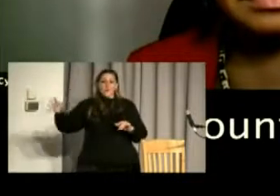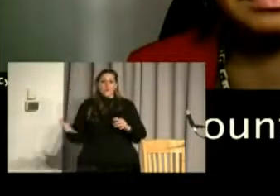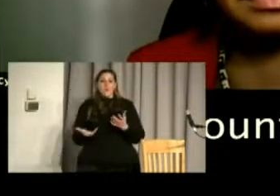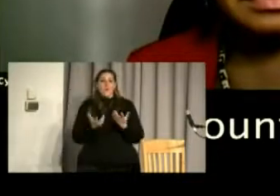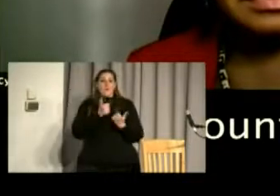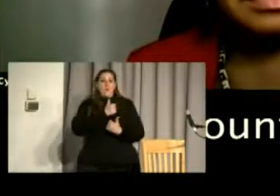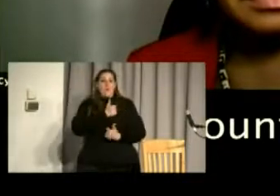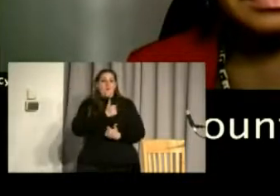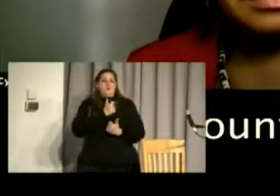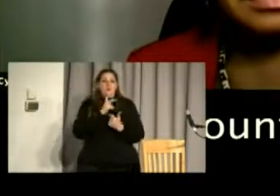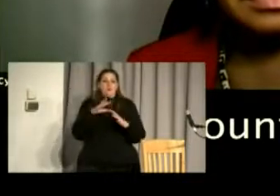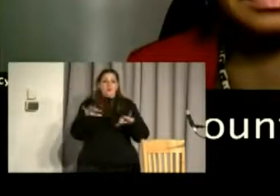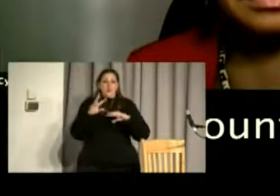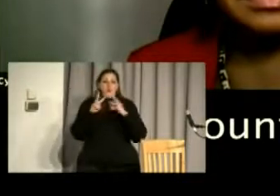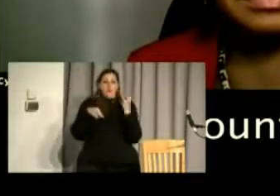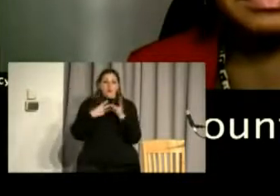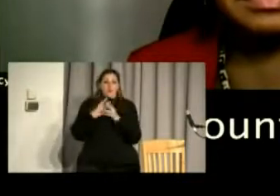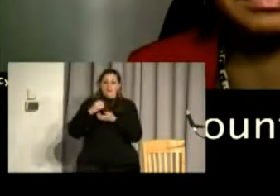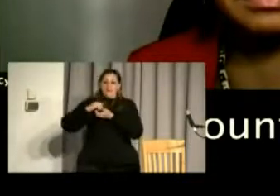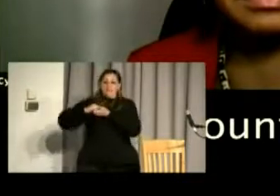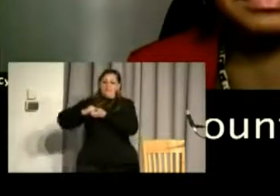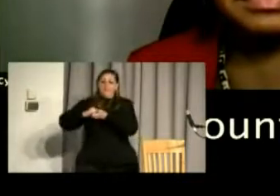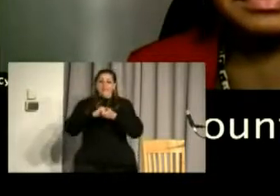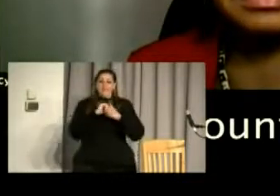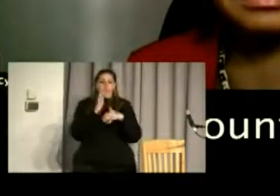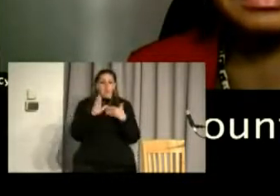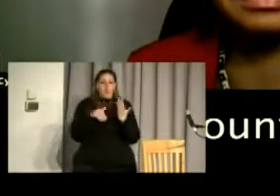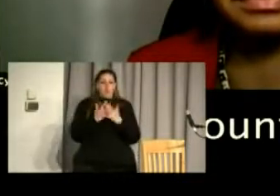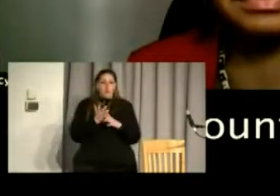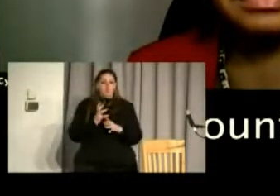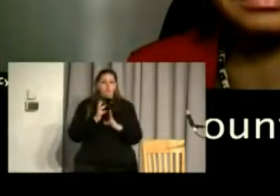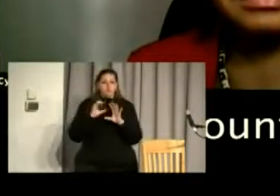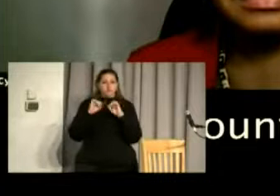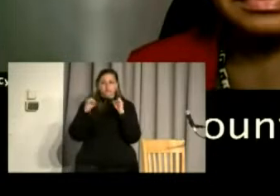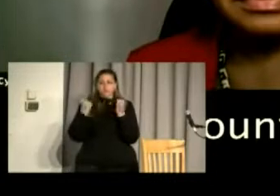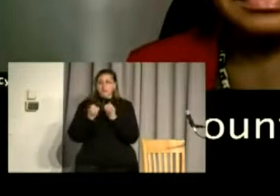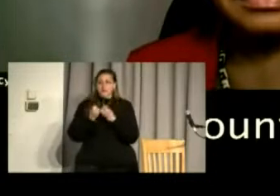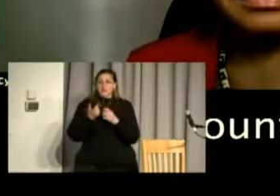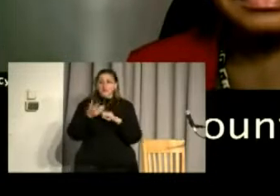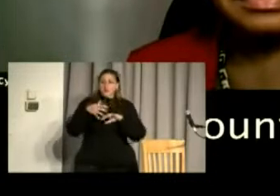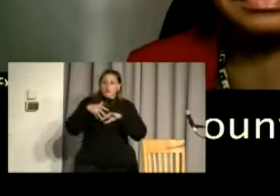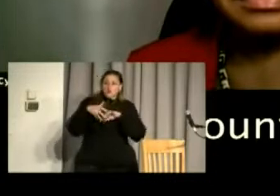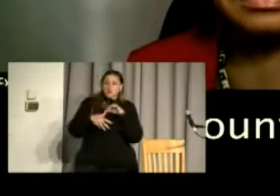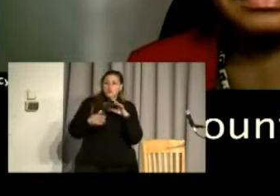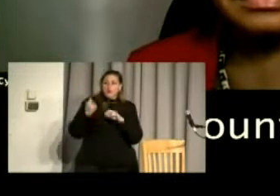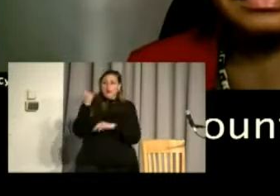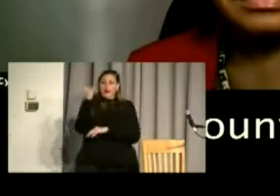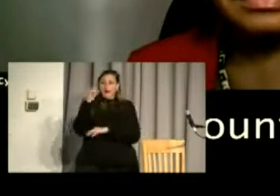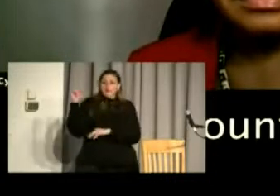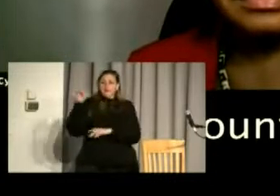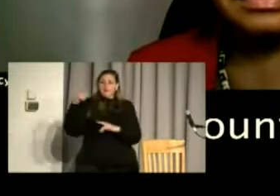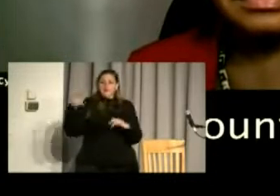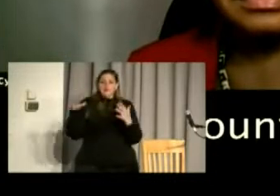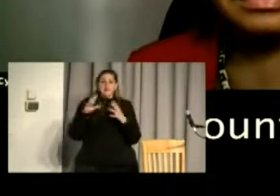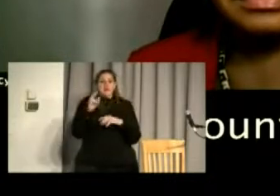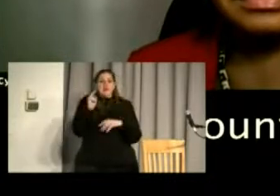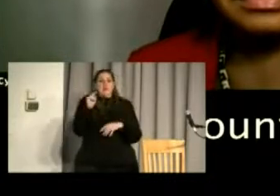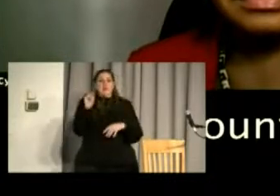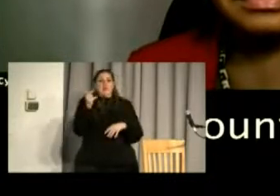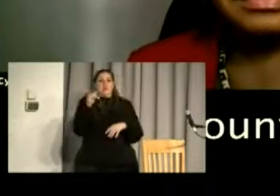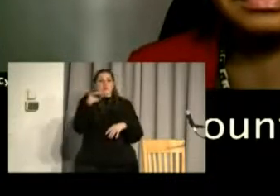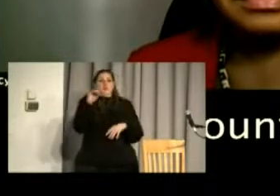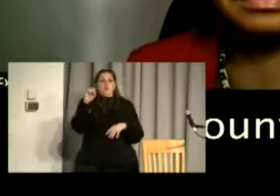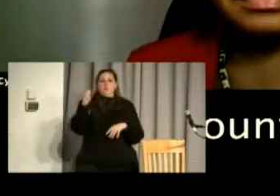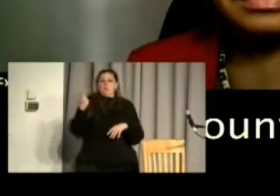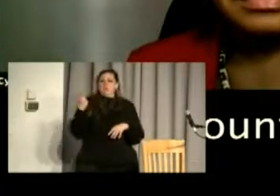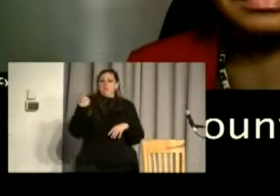in partnership with institutions across civil society, from grassroots activists to legal teams to international NGOs and media